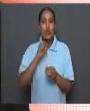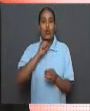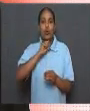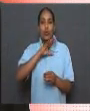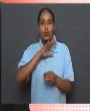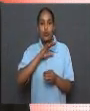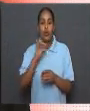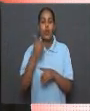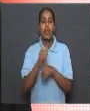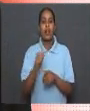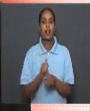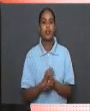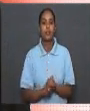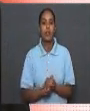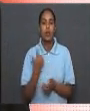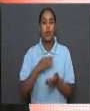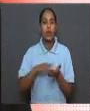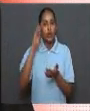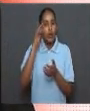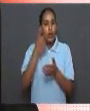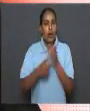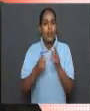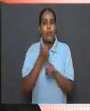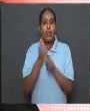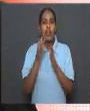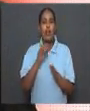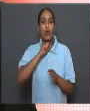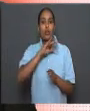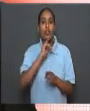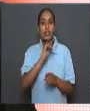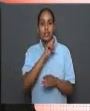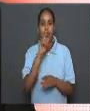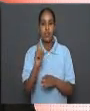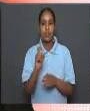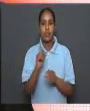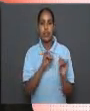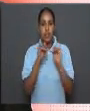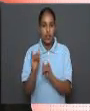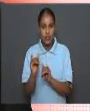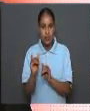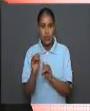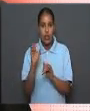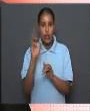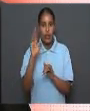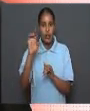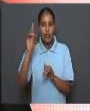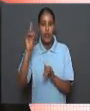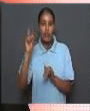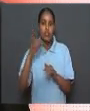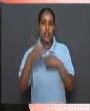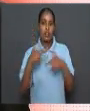about the corrosion of metals. We learned what metallic corrosion is in terms of